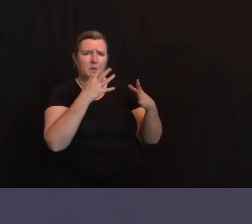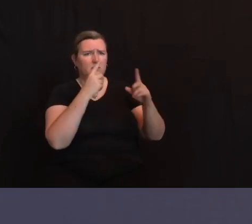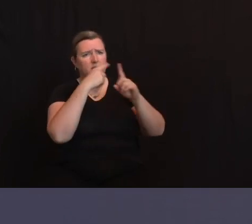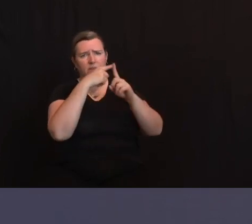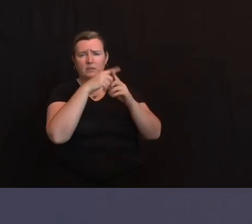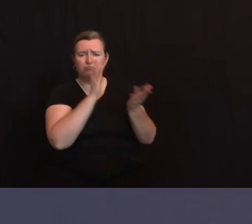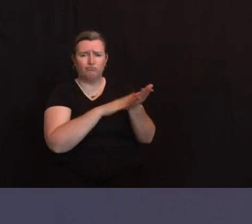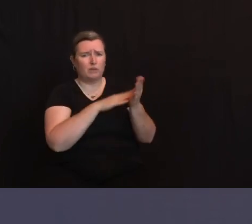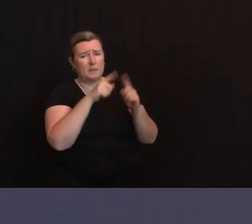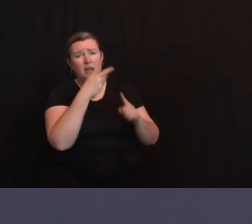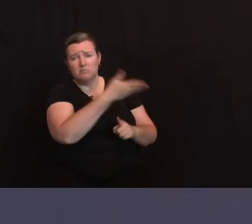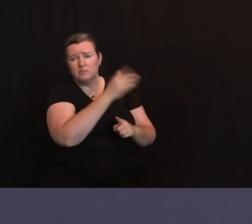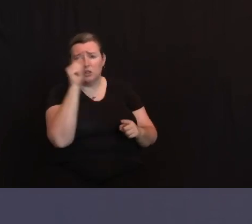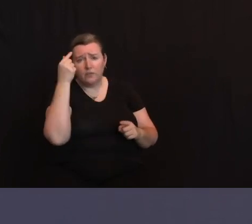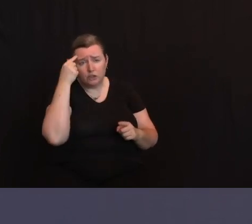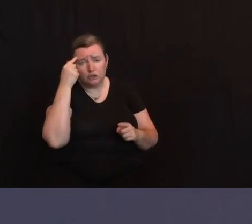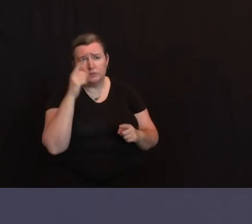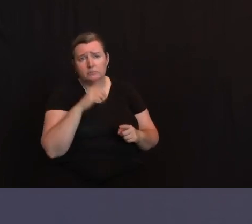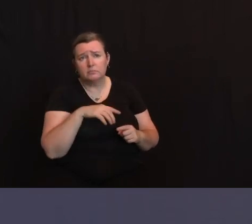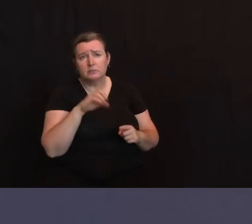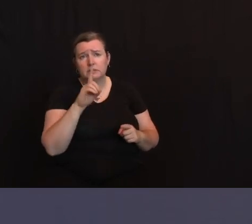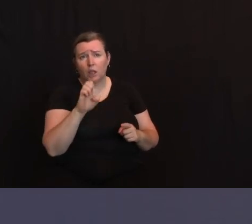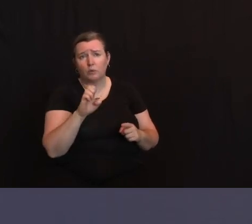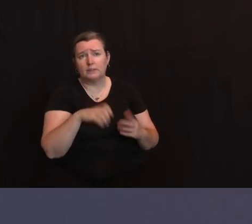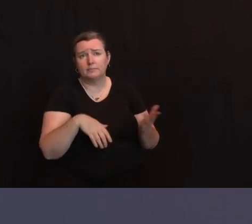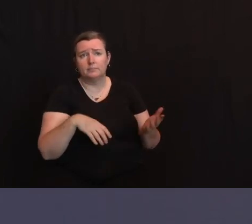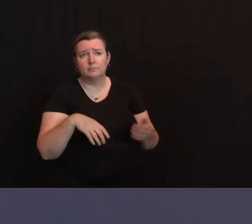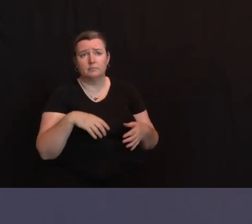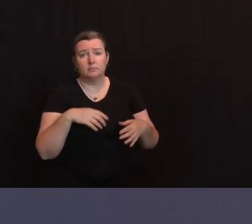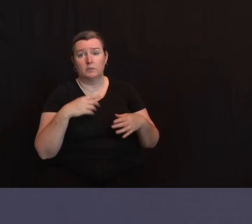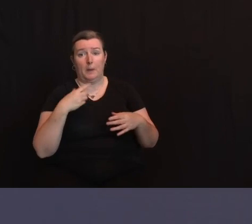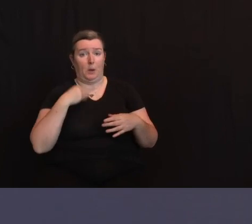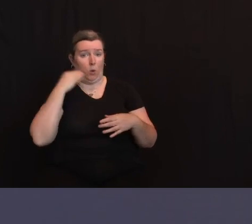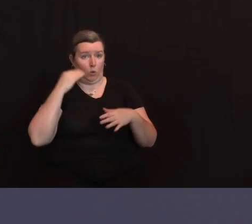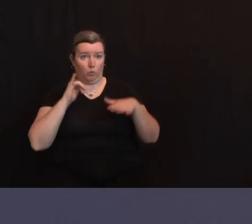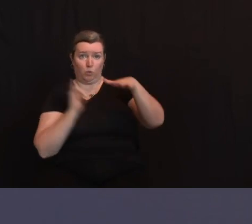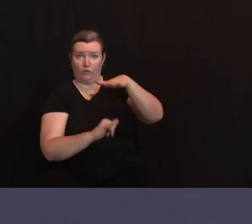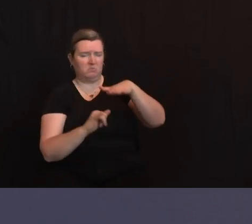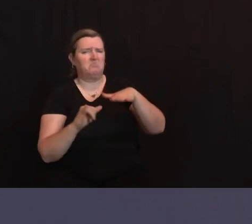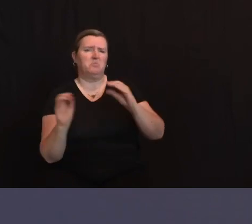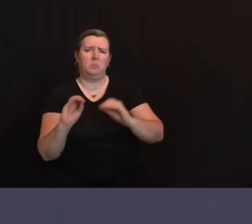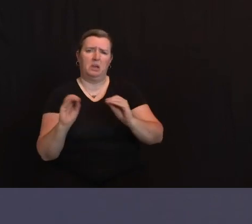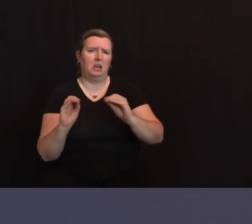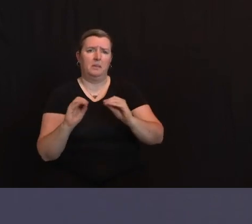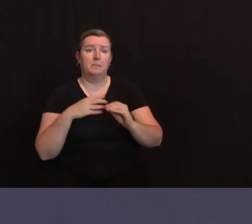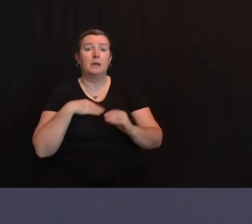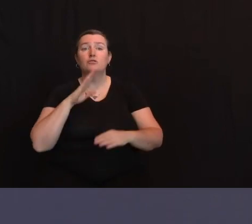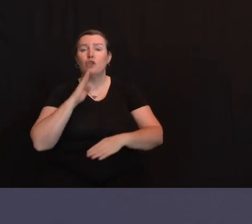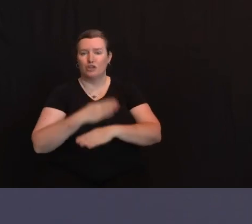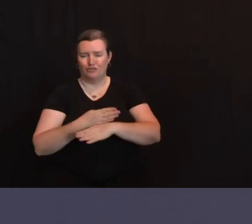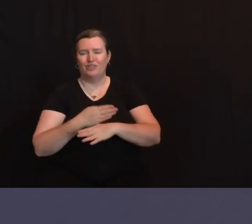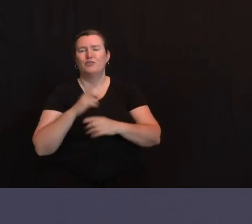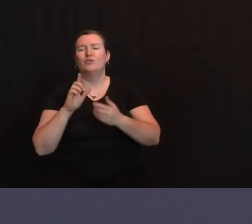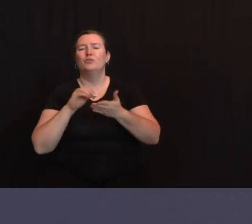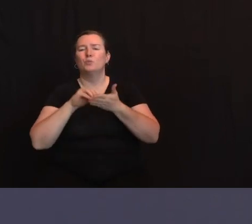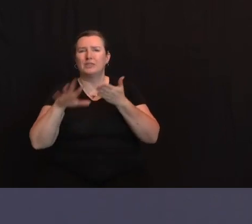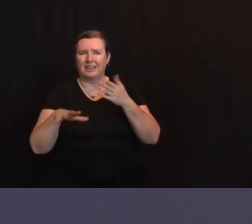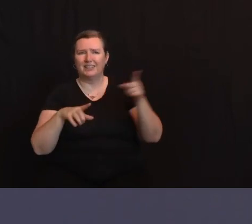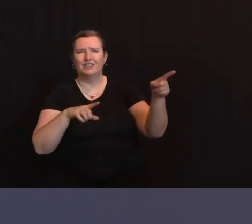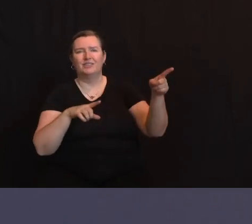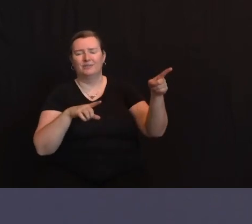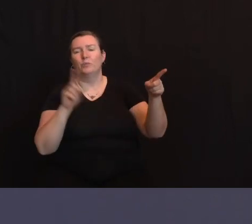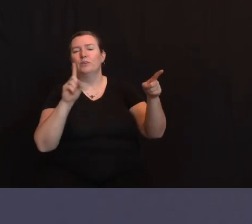nobody quarantining, but I do have a daughter who is a student at the University of Virginia, and Virginia just got